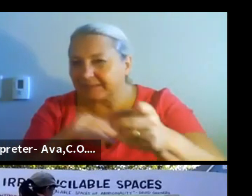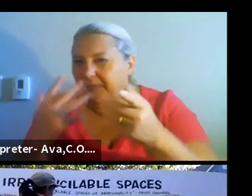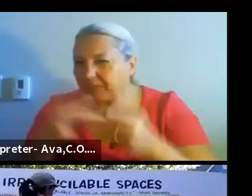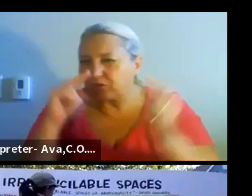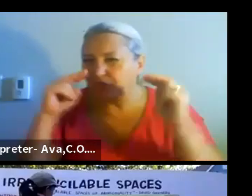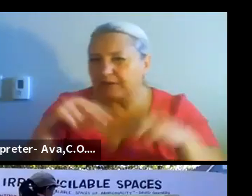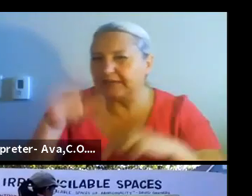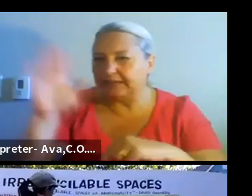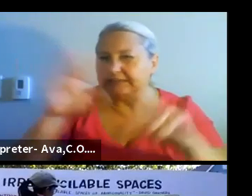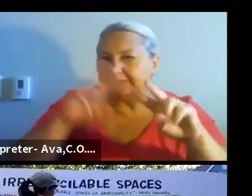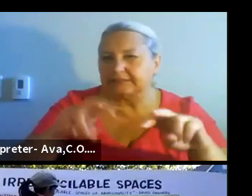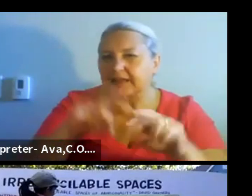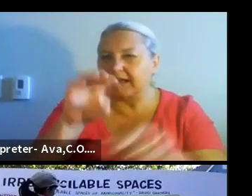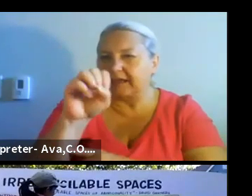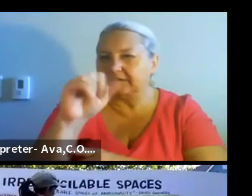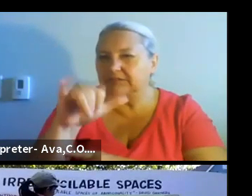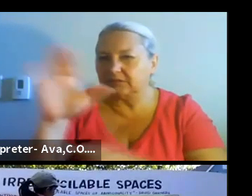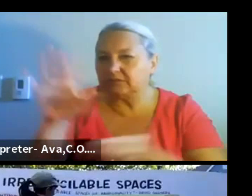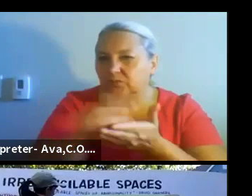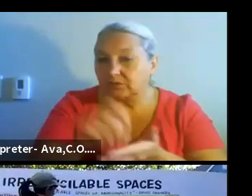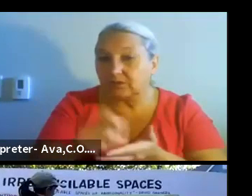can